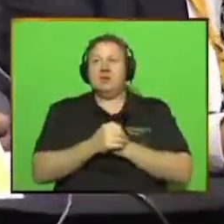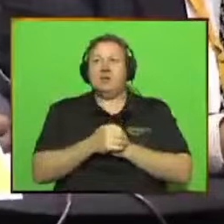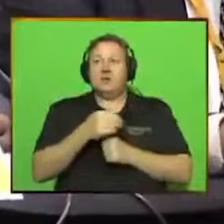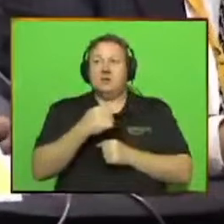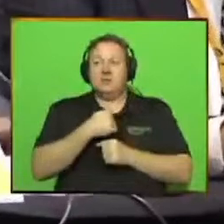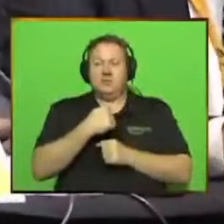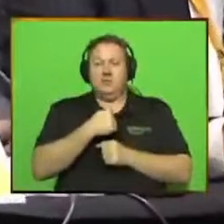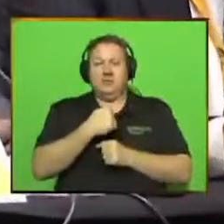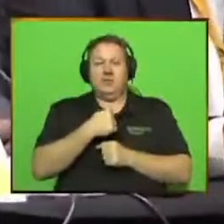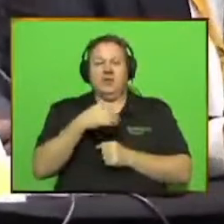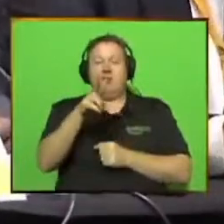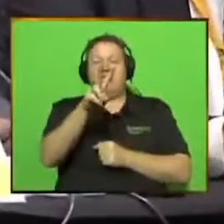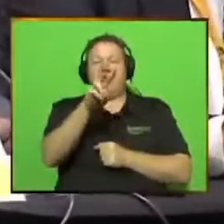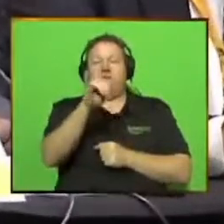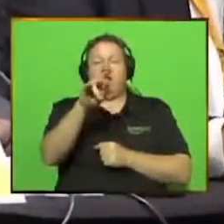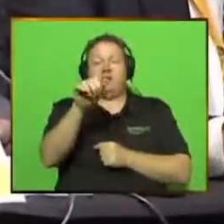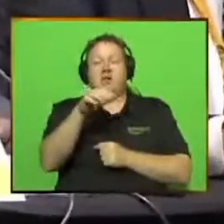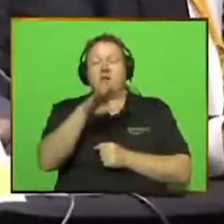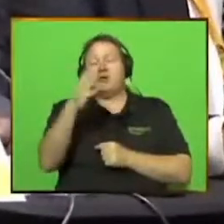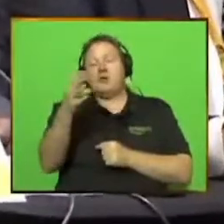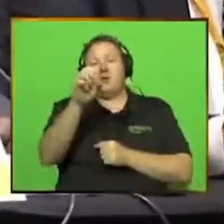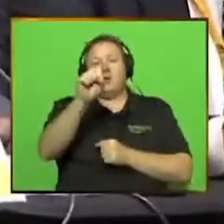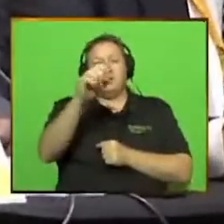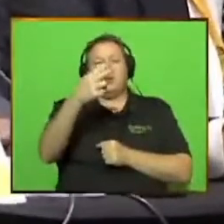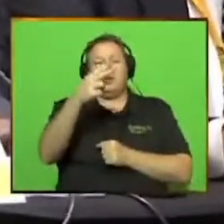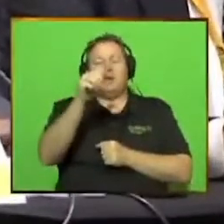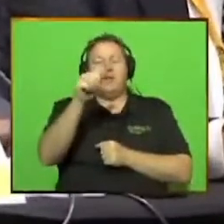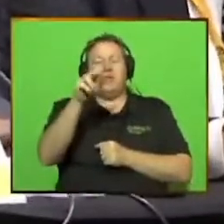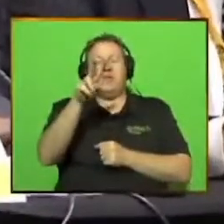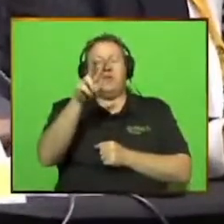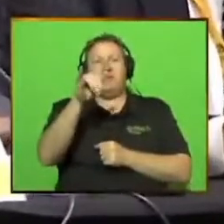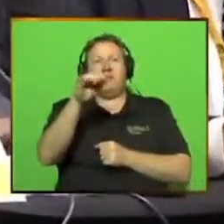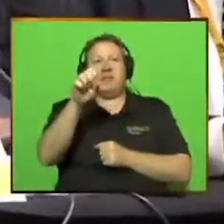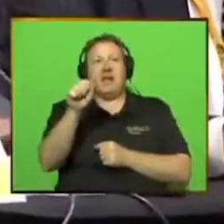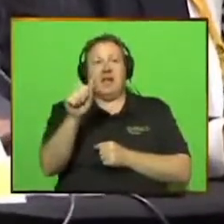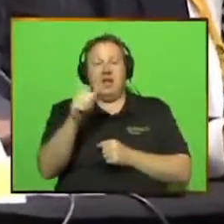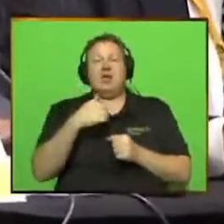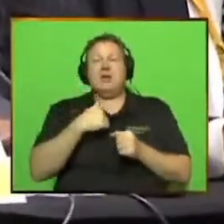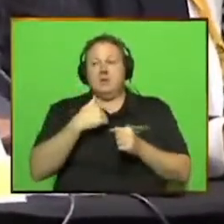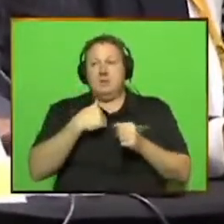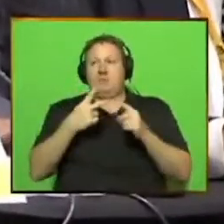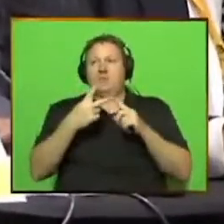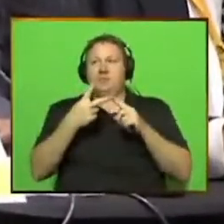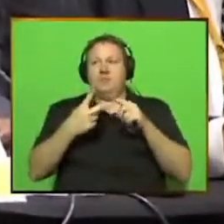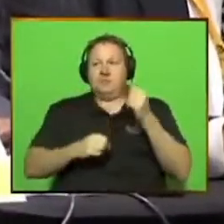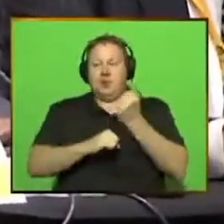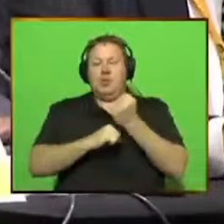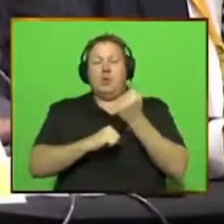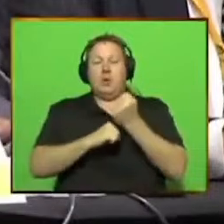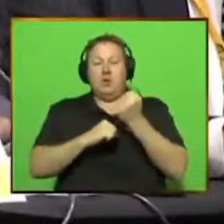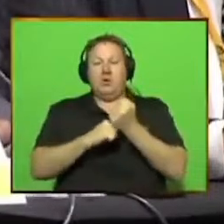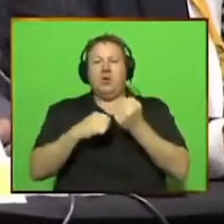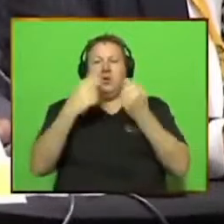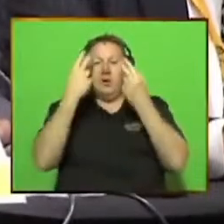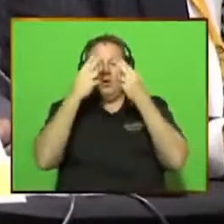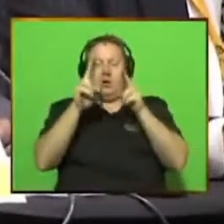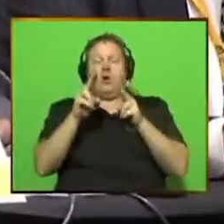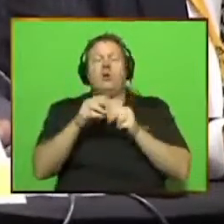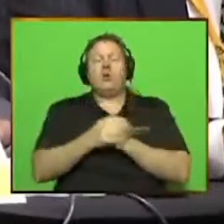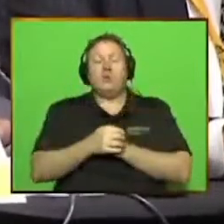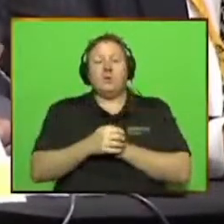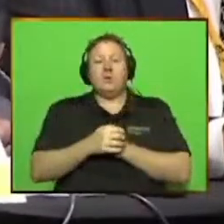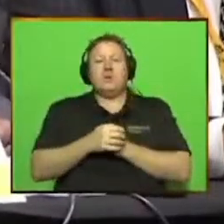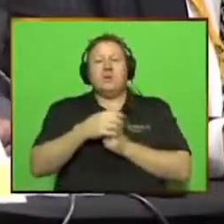I am Velenkosini Hlabisa and hereby second the name of Honorable Cyril